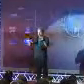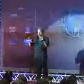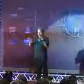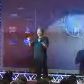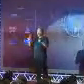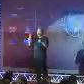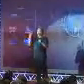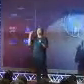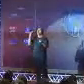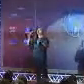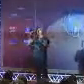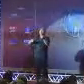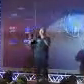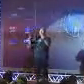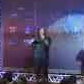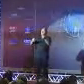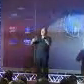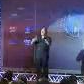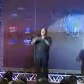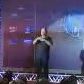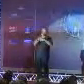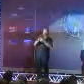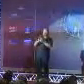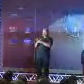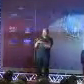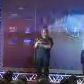the head of his employment union.